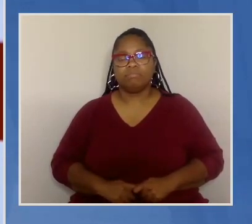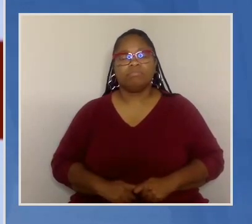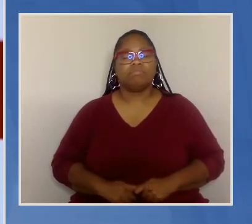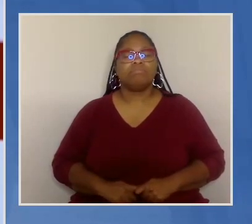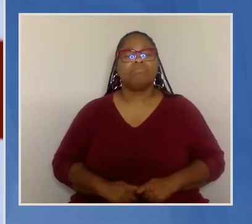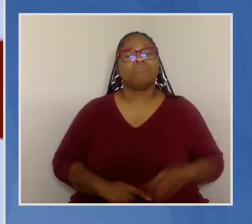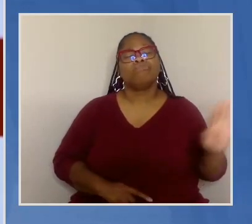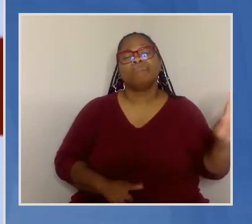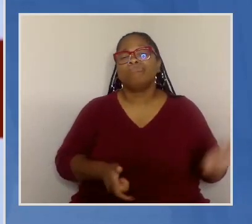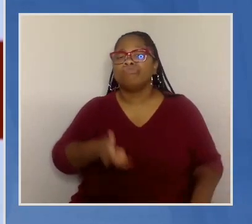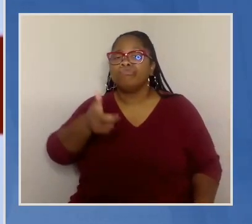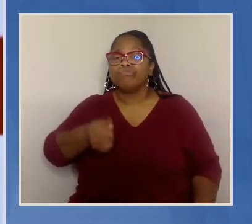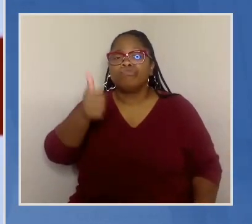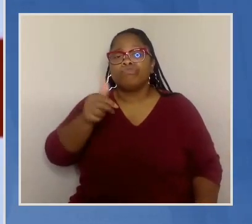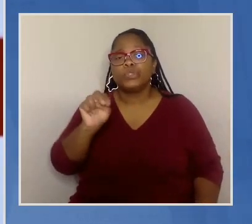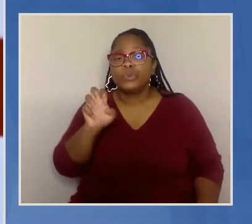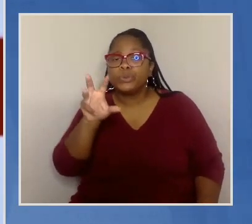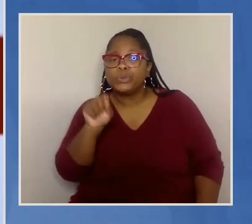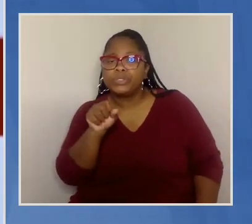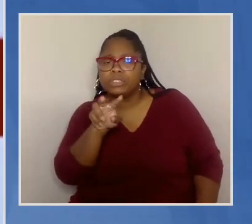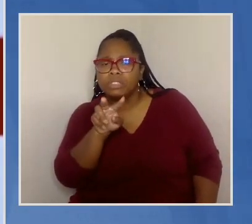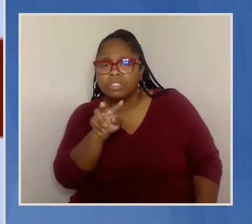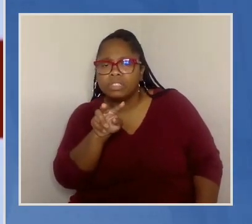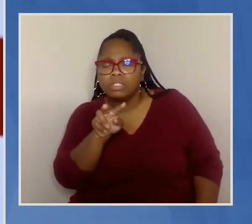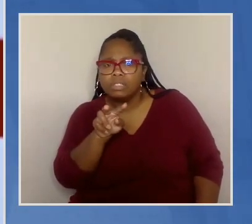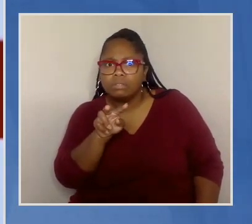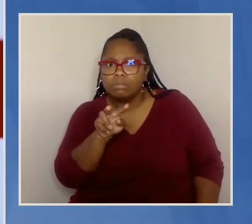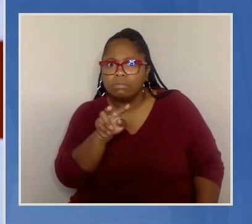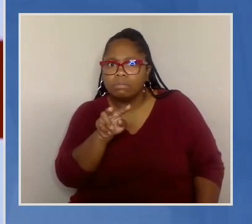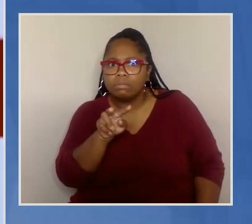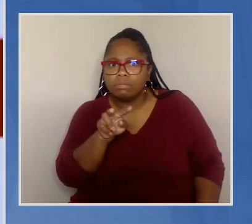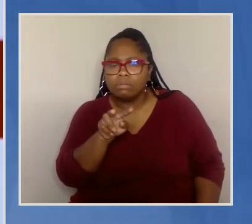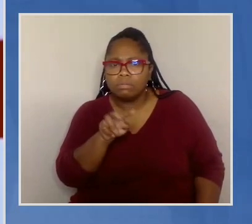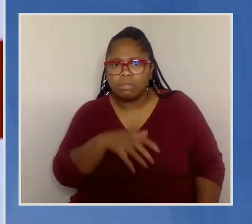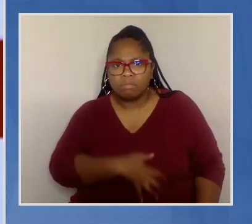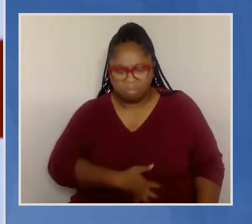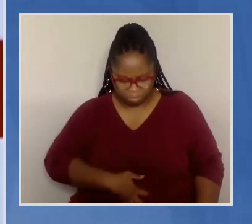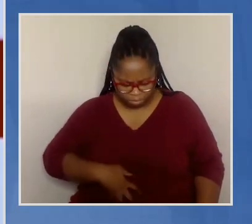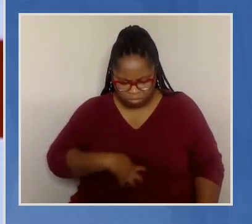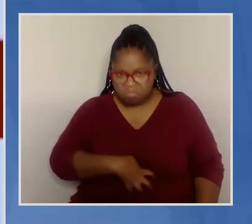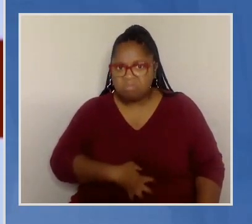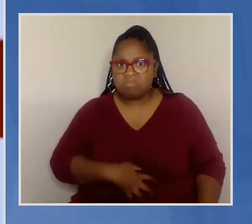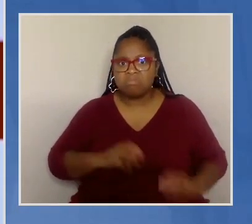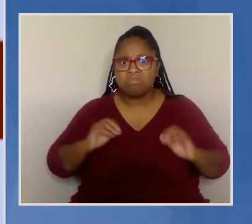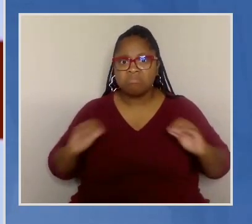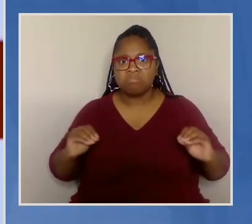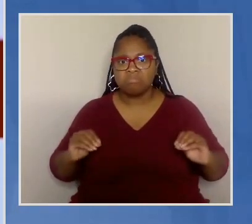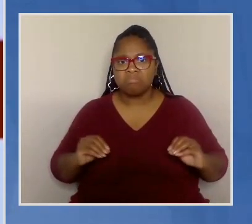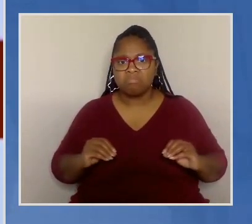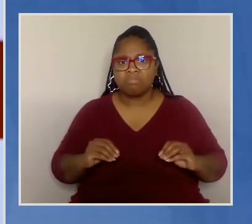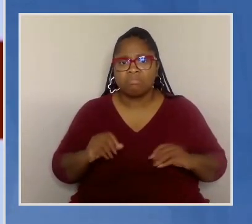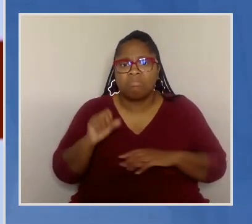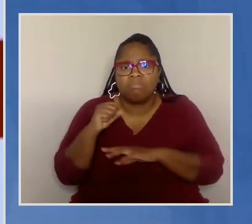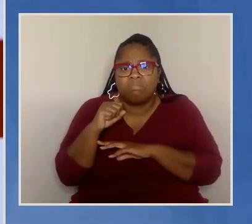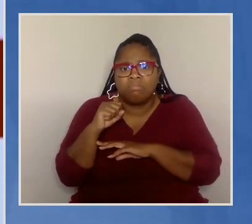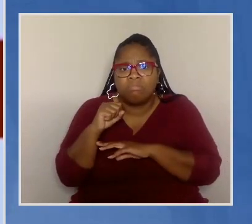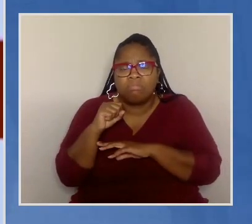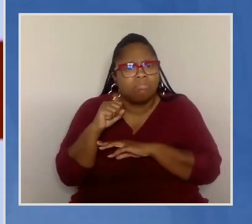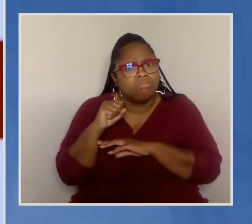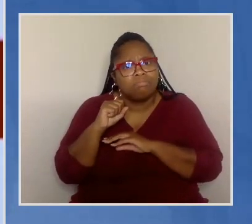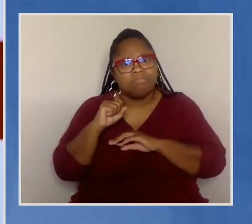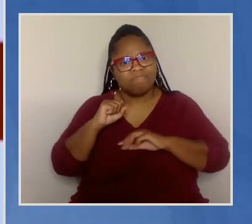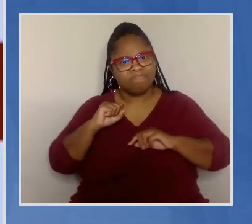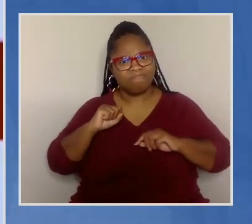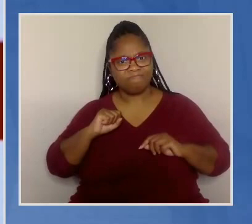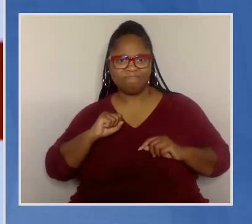You go to check the news and you notice, my God, there's no pit in my stomach. Your shoulders don't tense